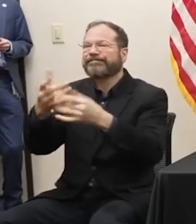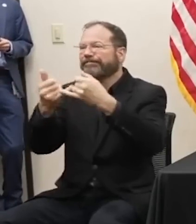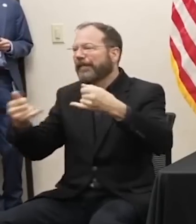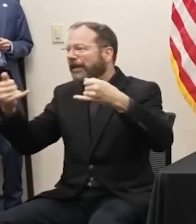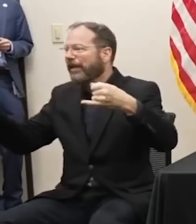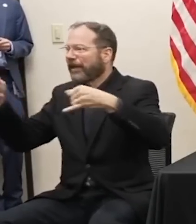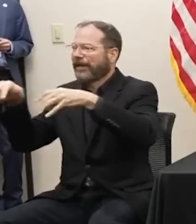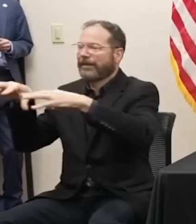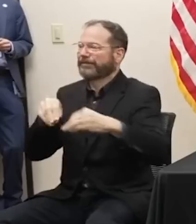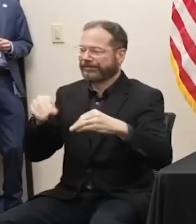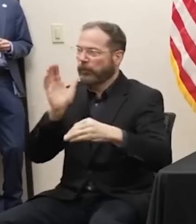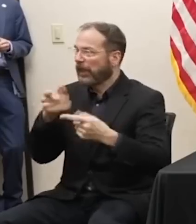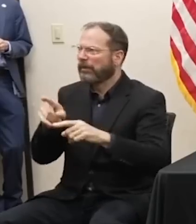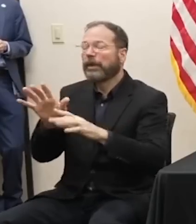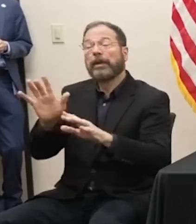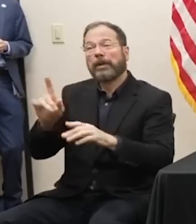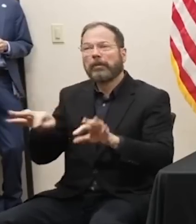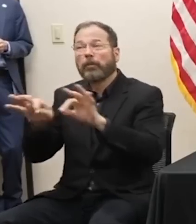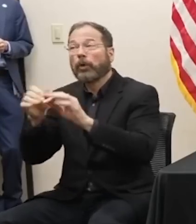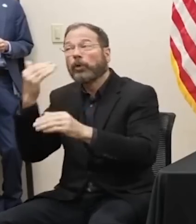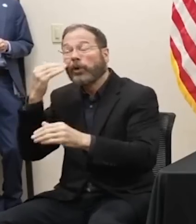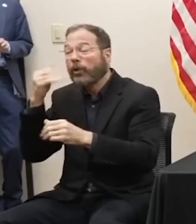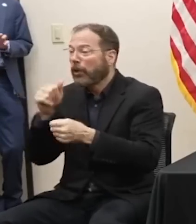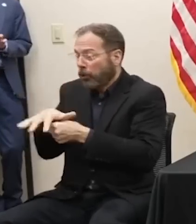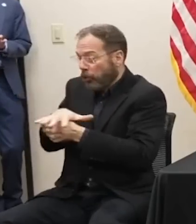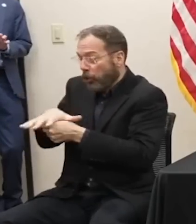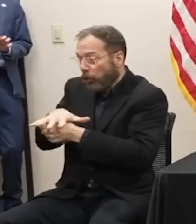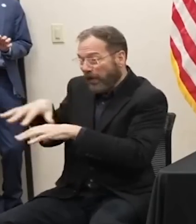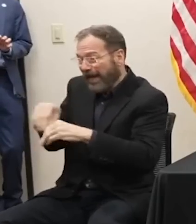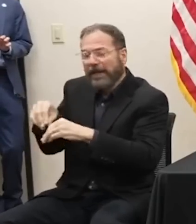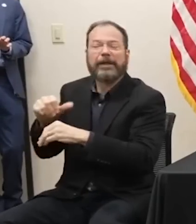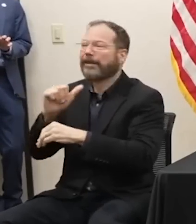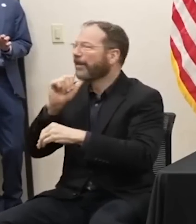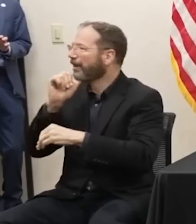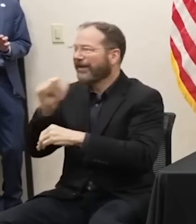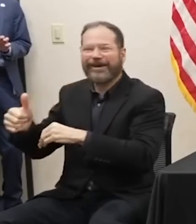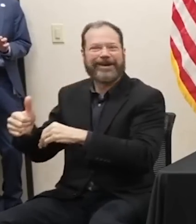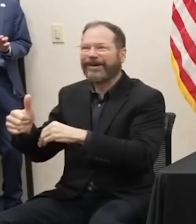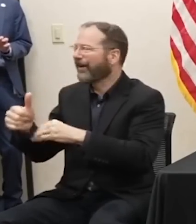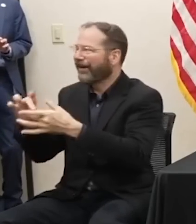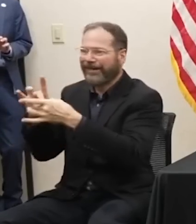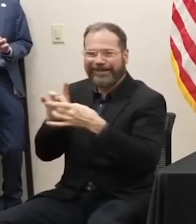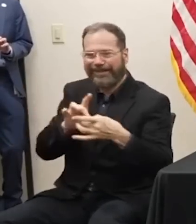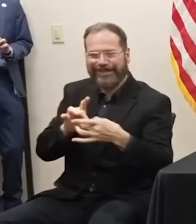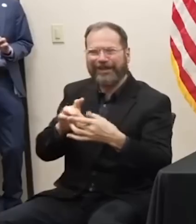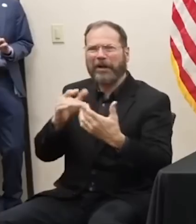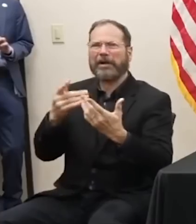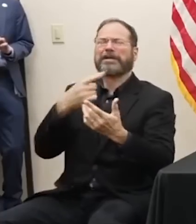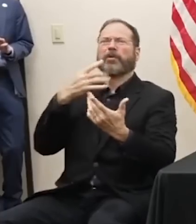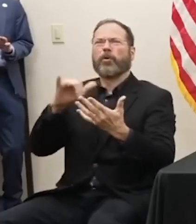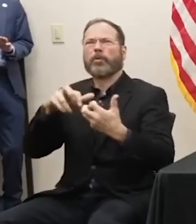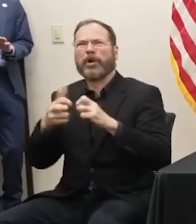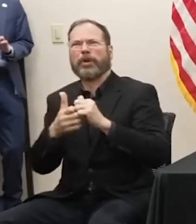lines. It's important to remember that local outages are not a reason to say that there is a